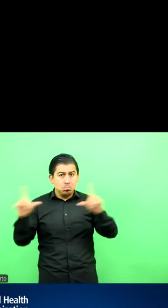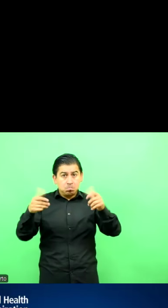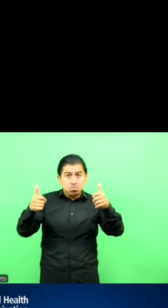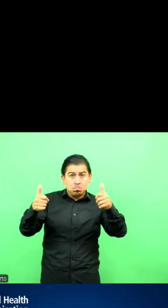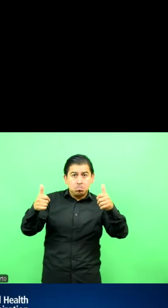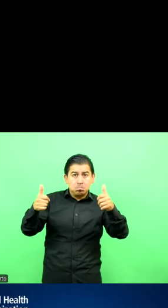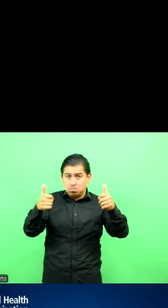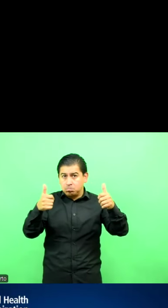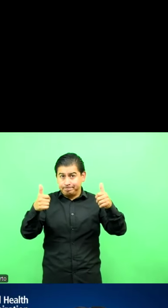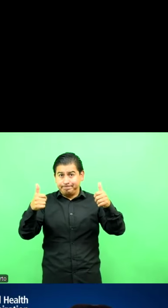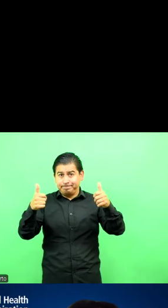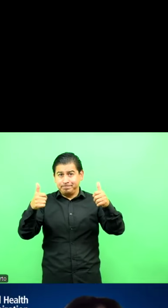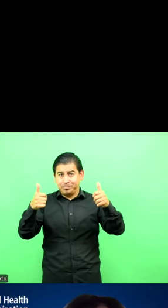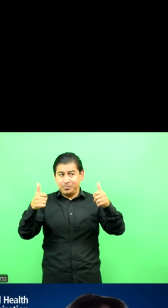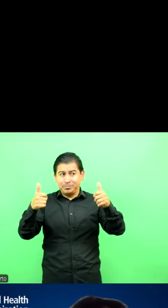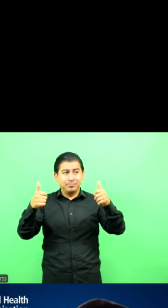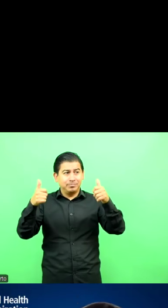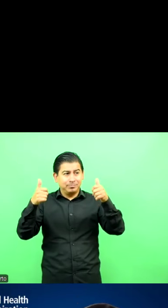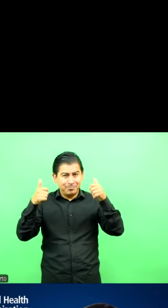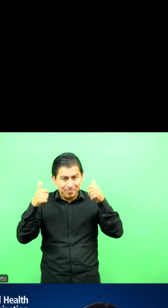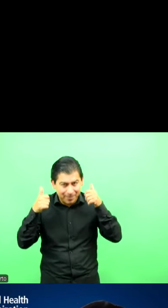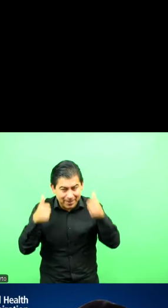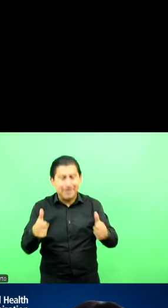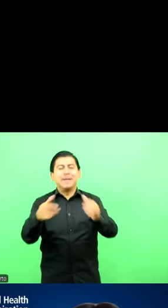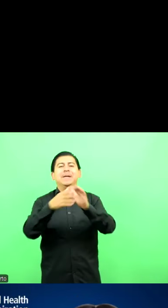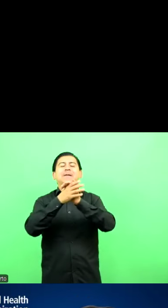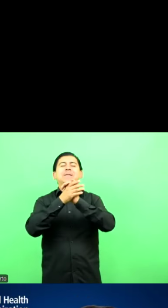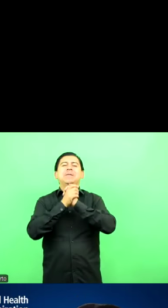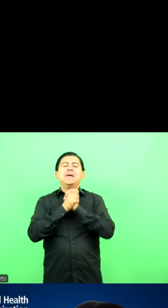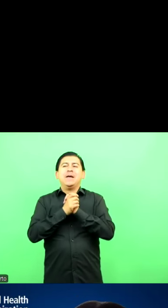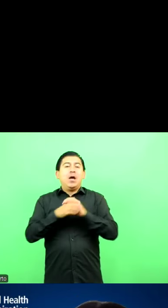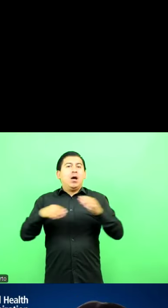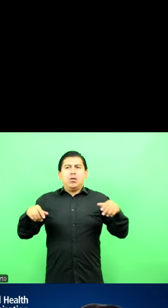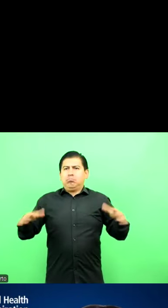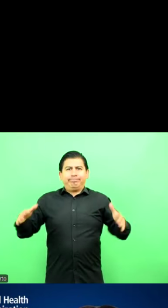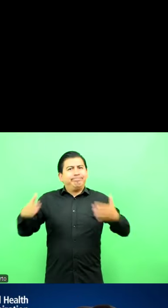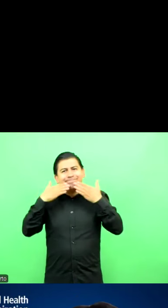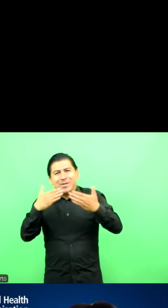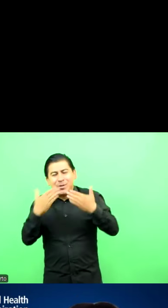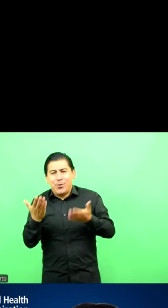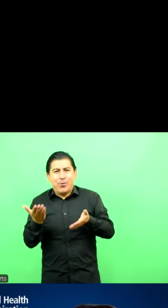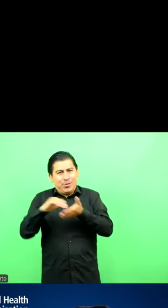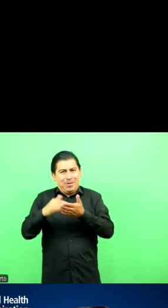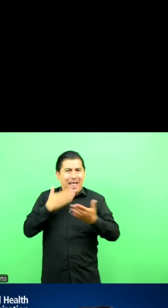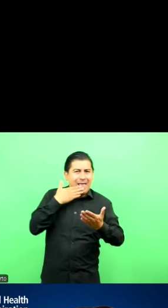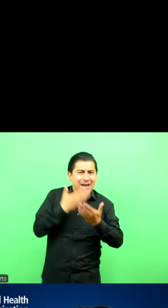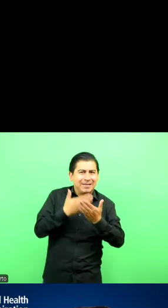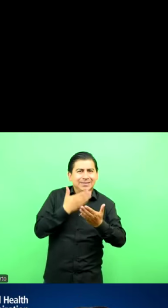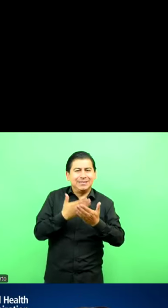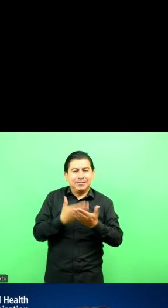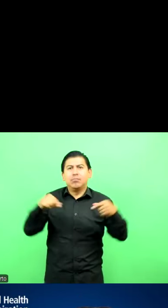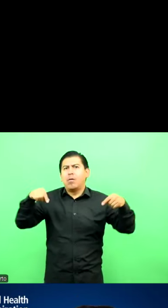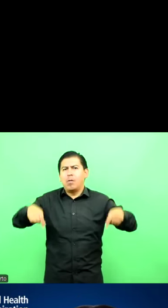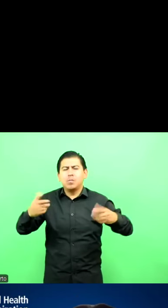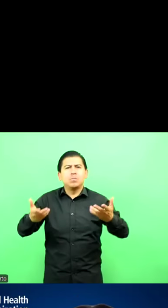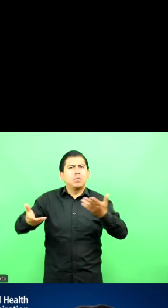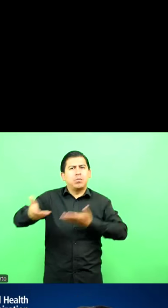Okay. So thank you once again. Thank you for giving me this opportunity to speak at